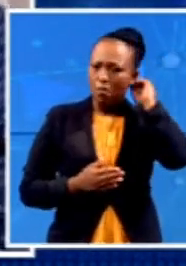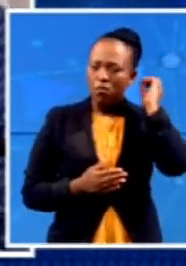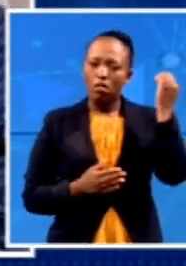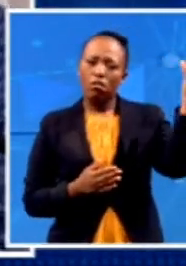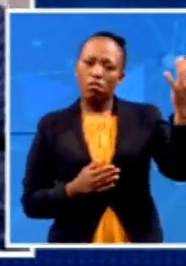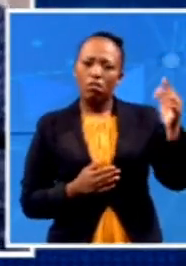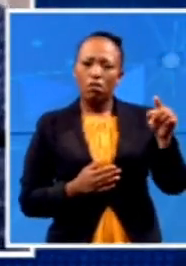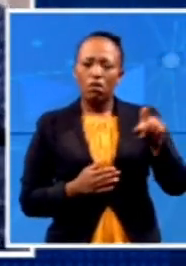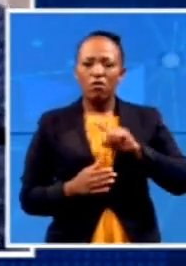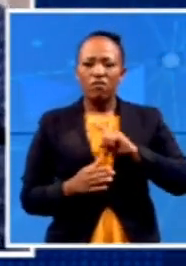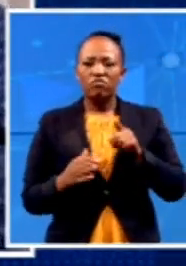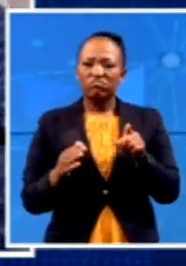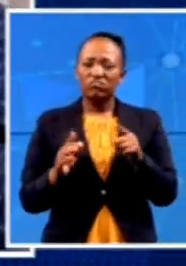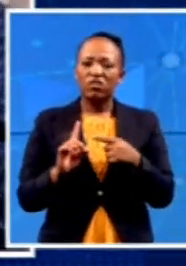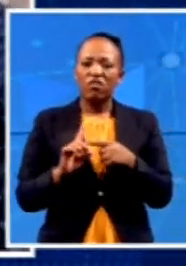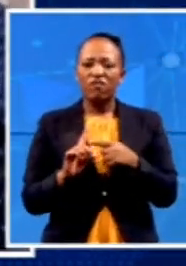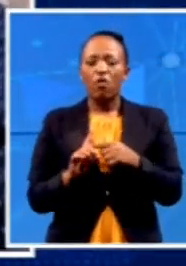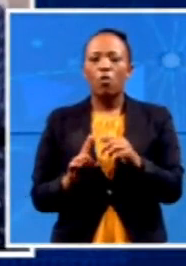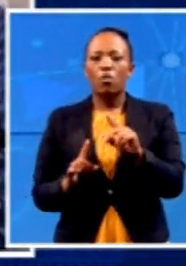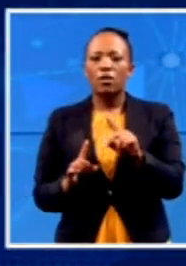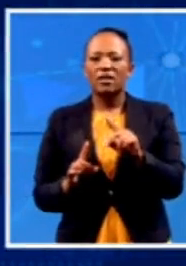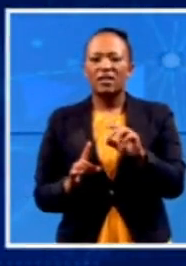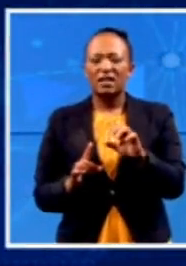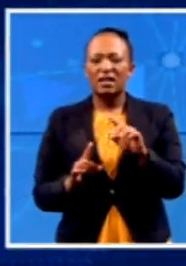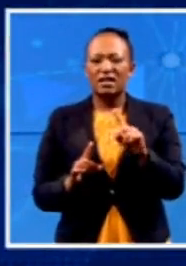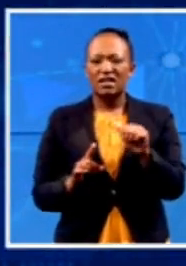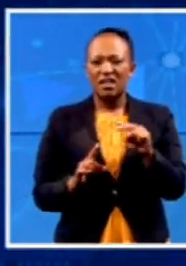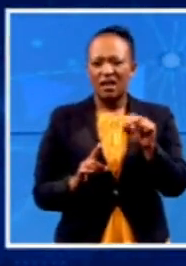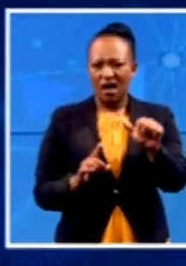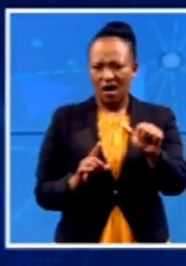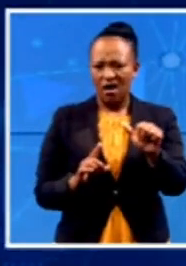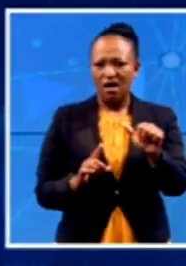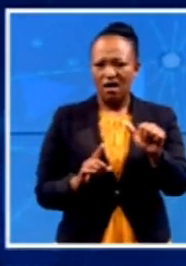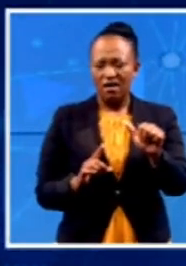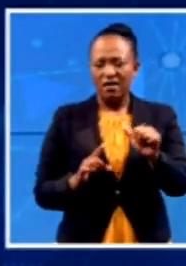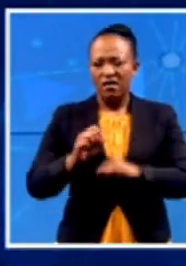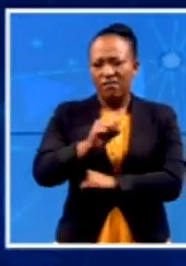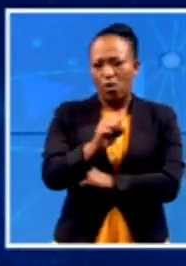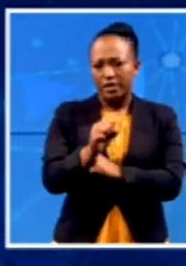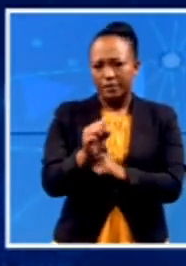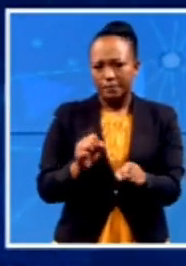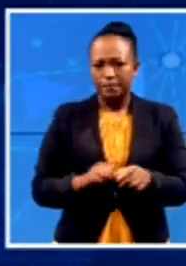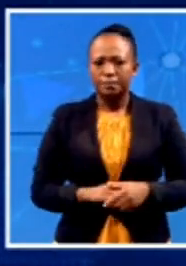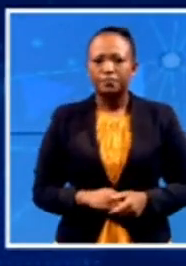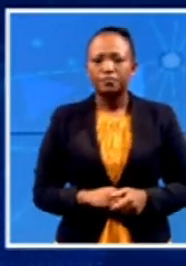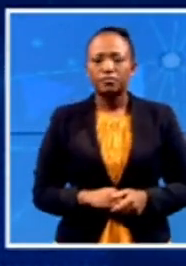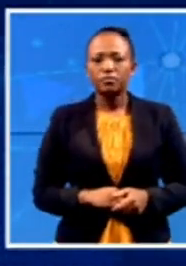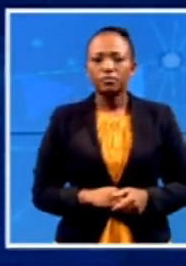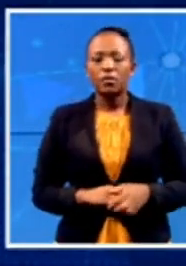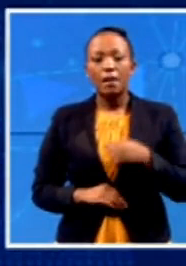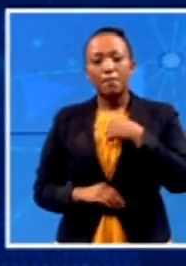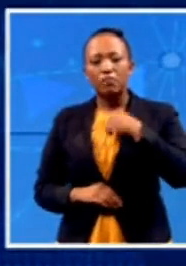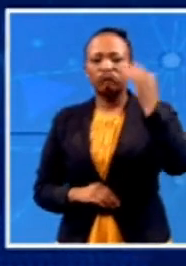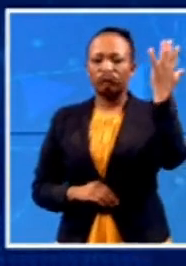Kikine Foundation? Well, the gist of my matter was precisely to explain how